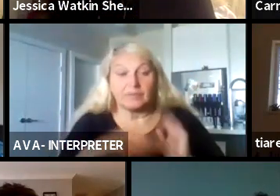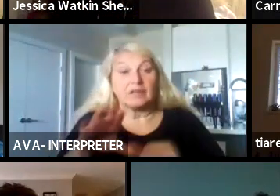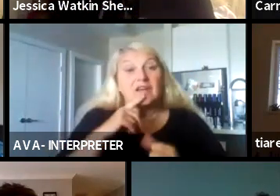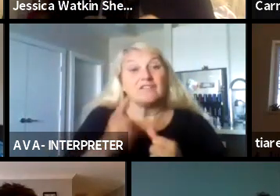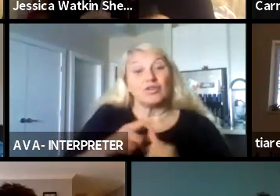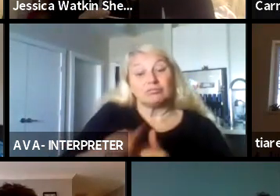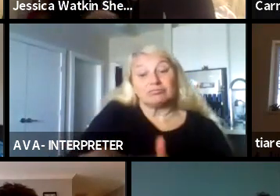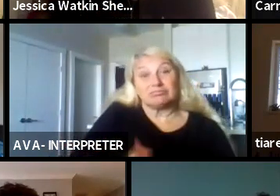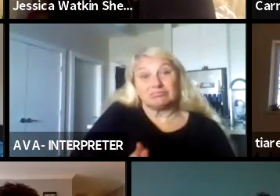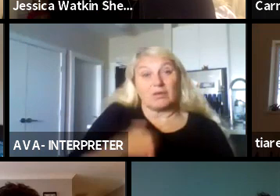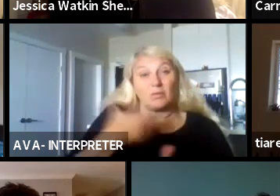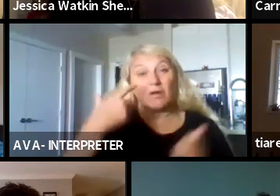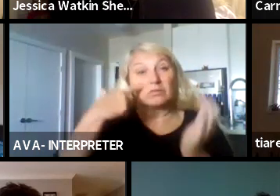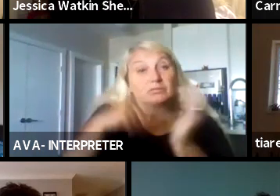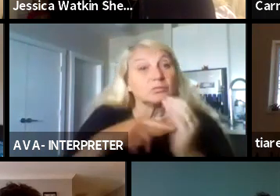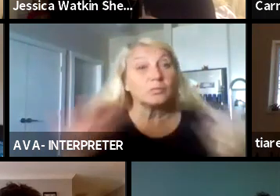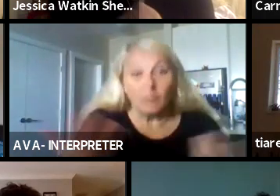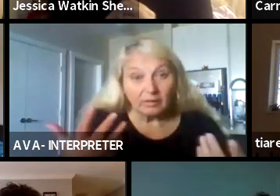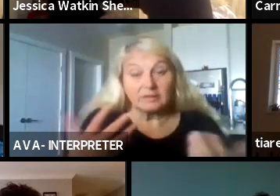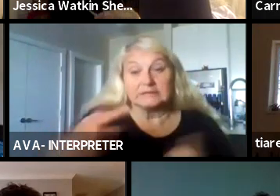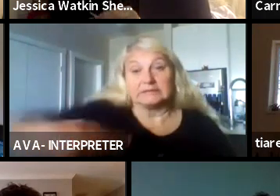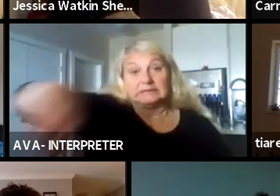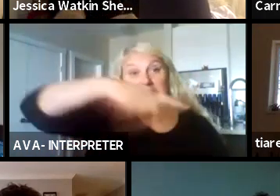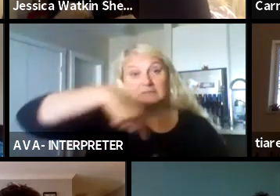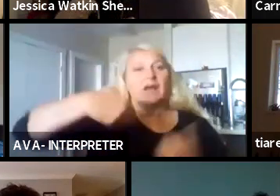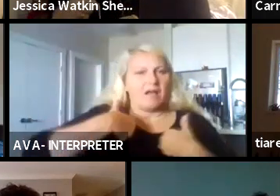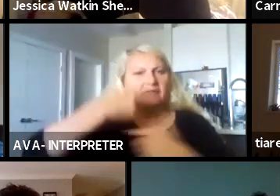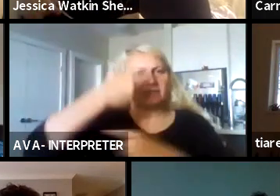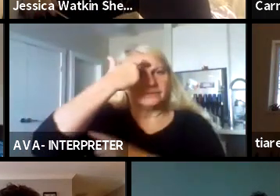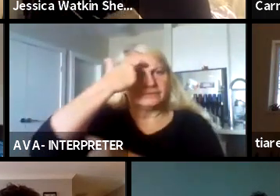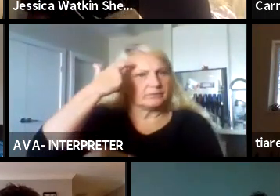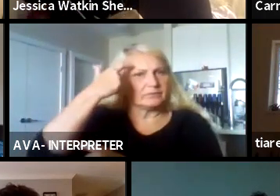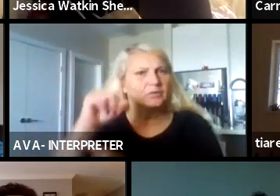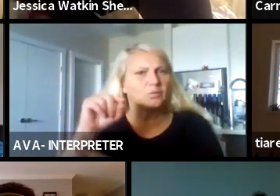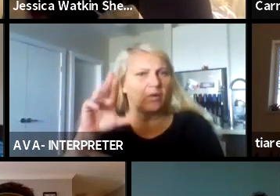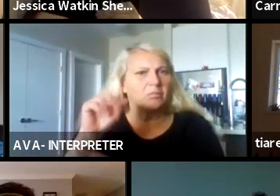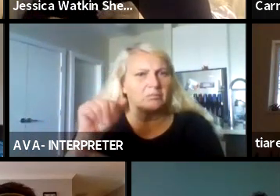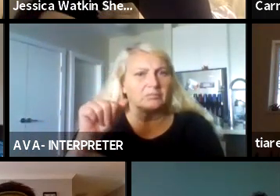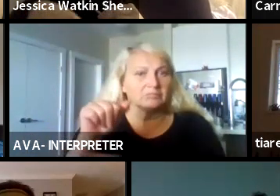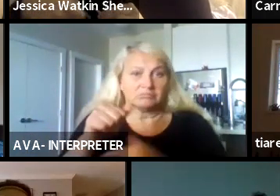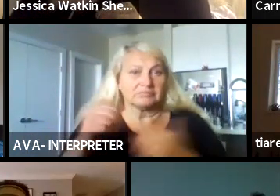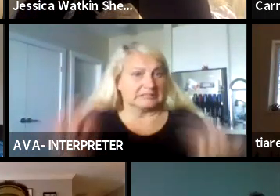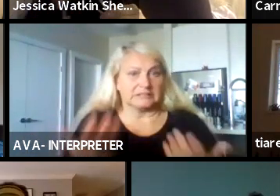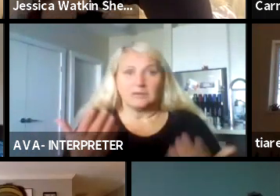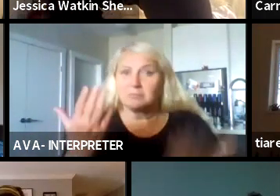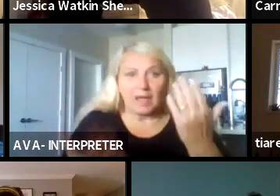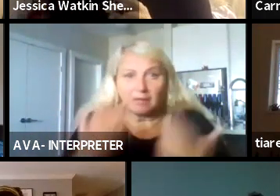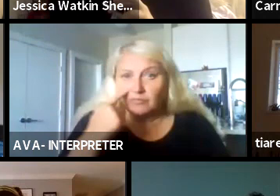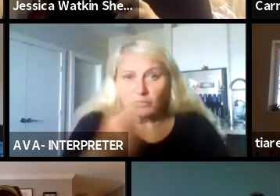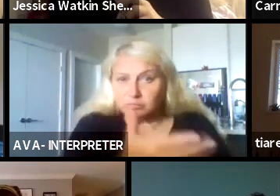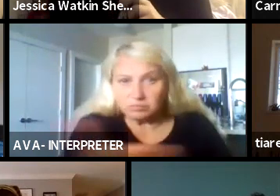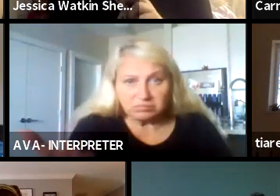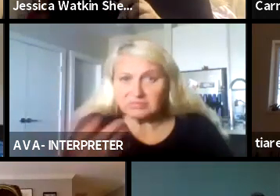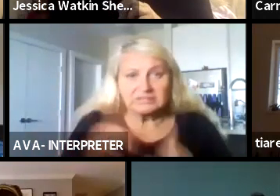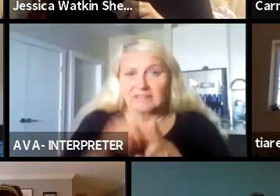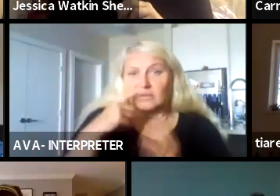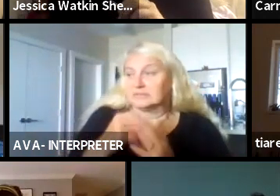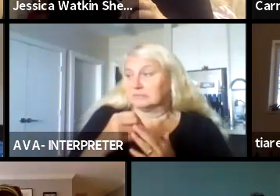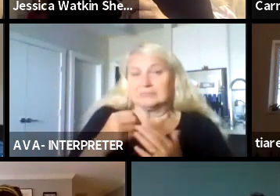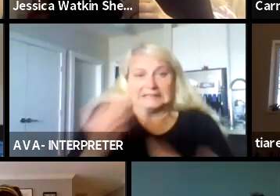trauma is in the room. It certainly is for me right now. And I imagine it might be for both our co-presenters and